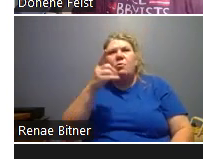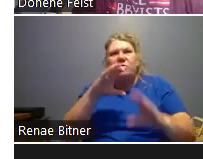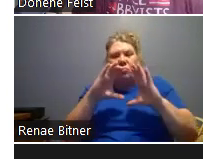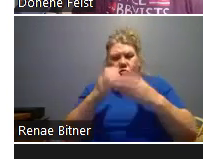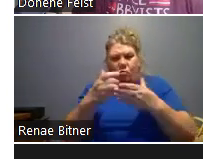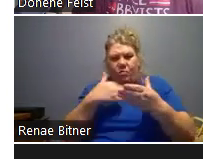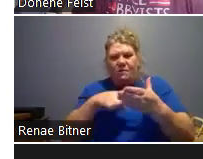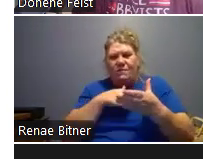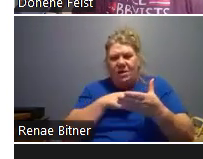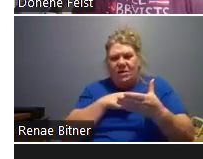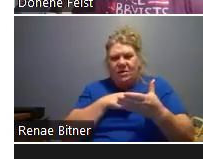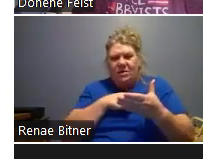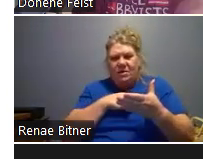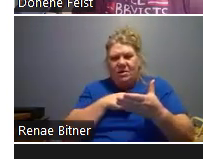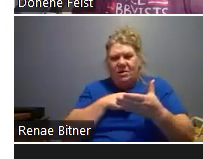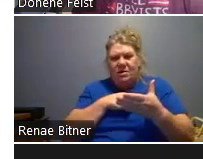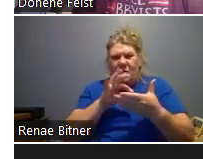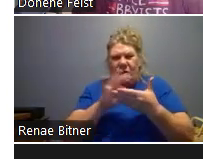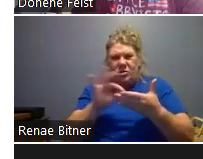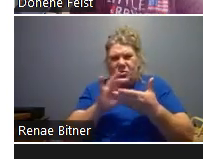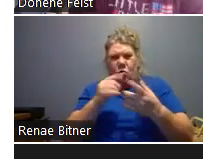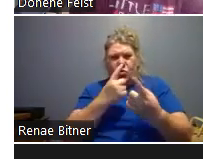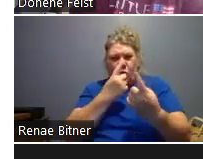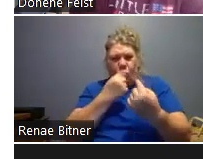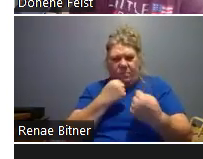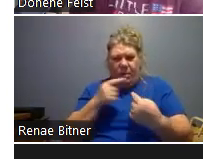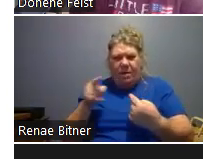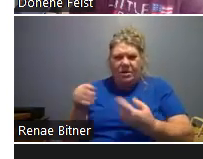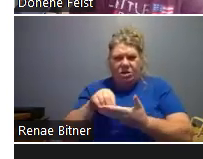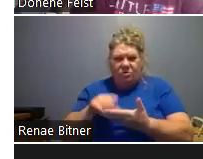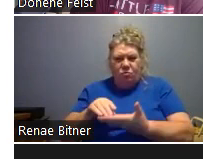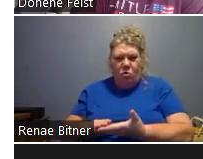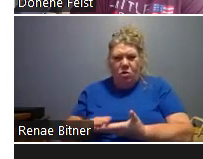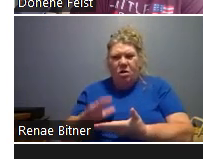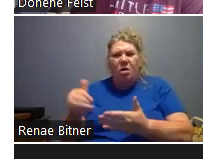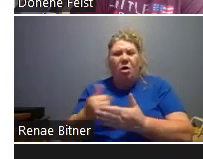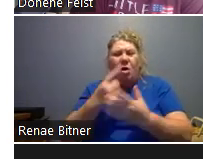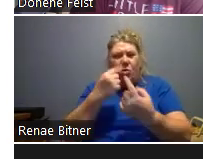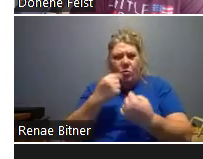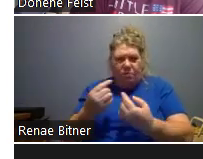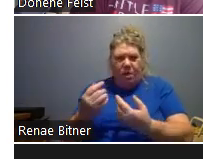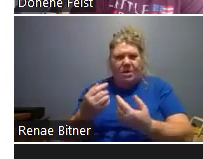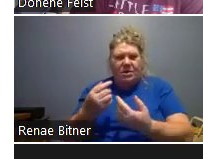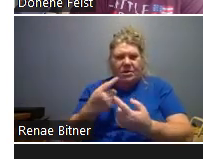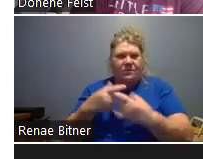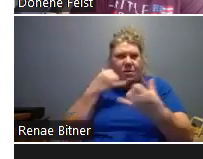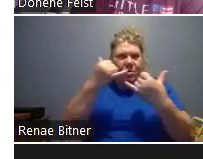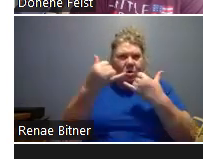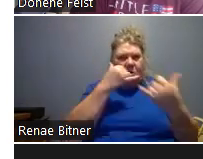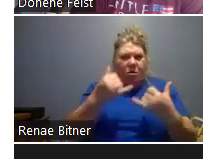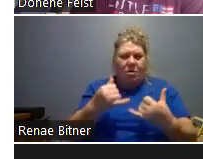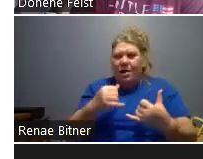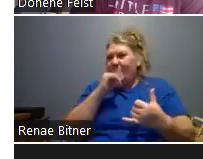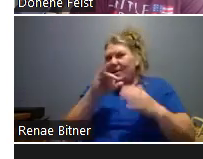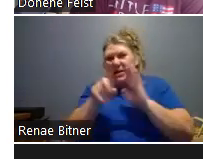that scored the responses that she had recorded, all the responses that she had gotten, didn't identify where